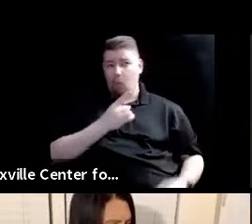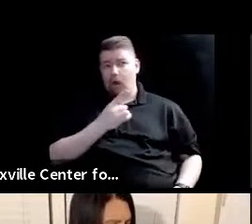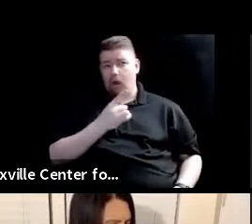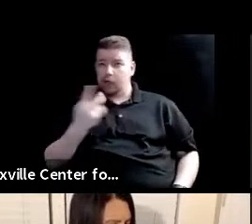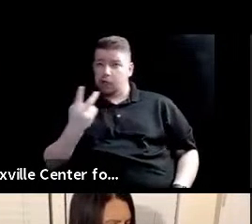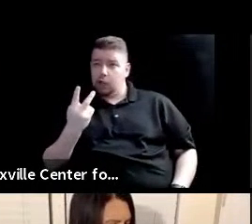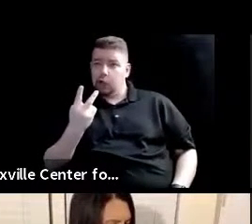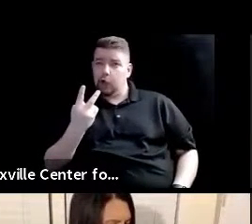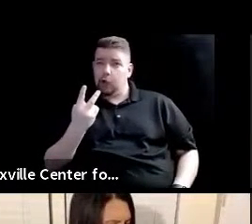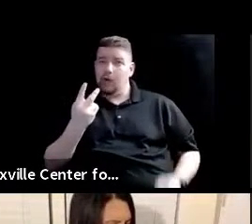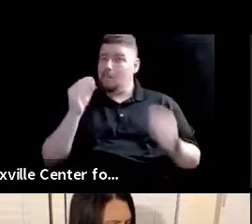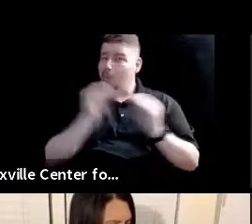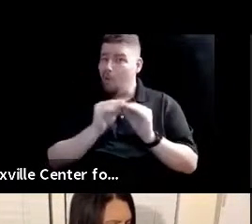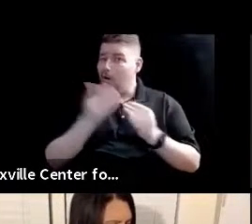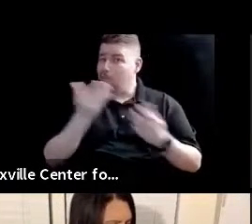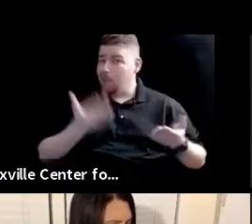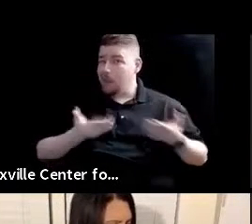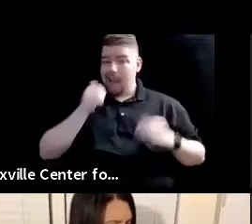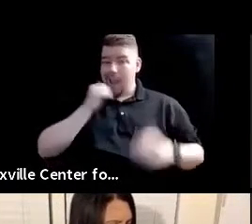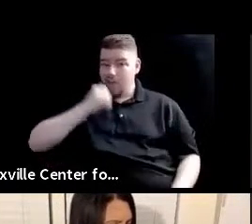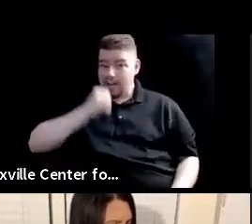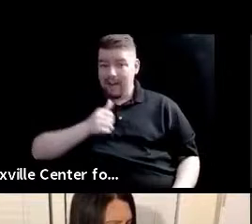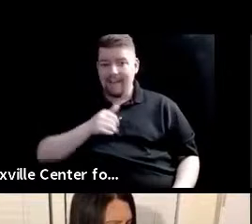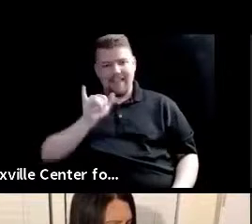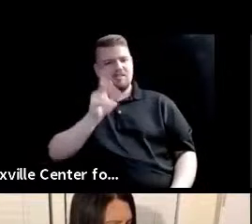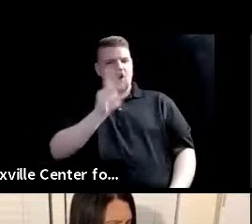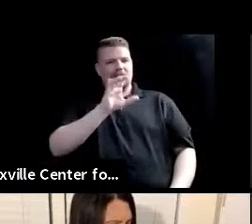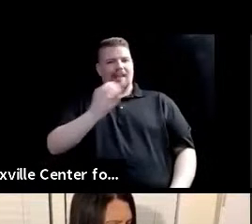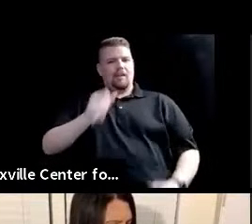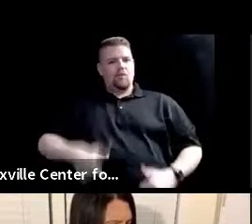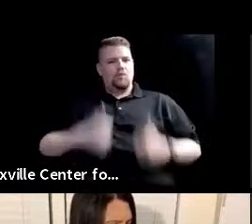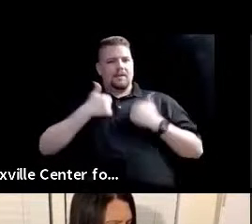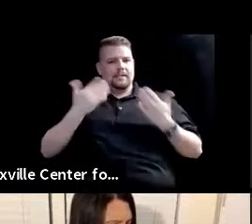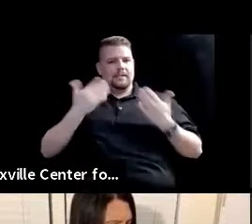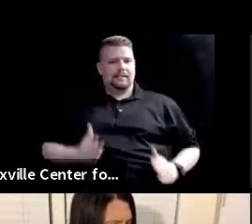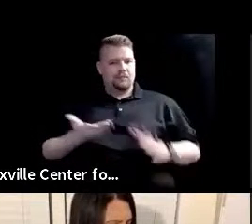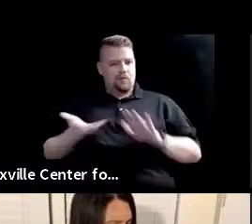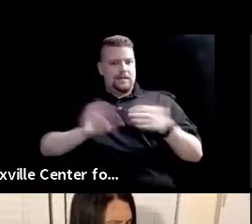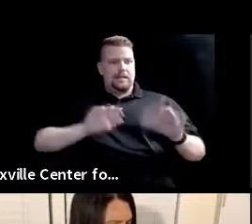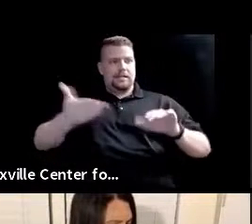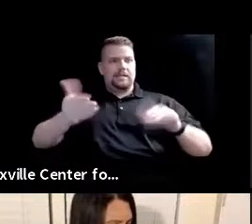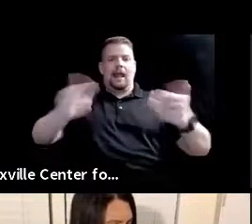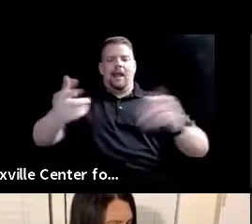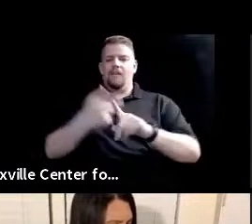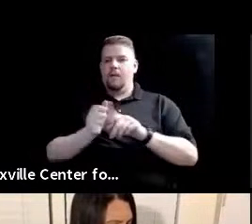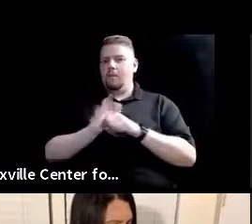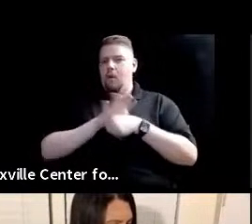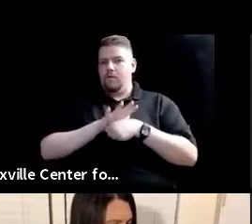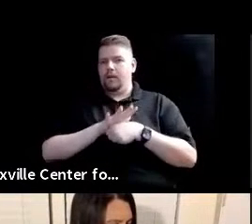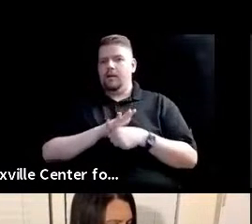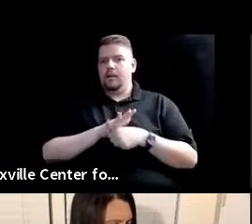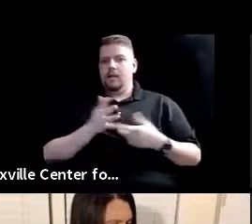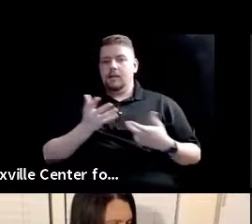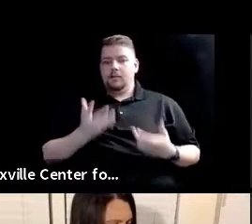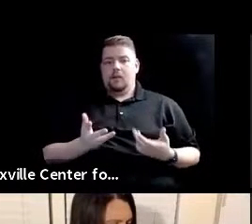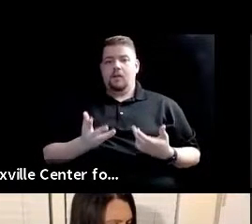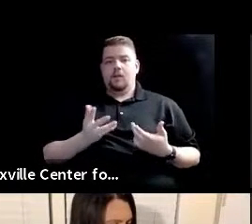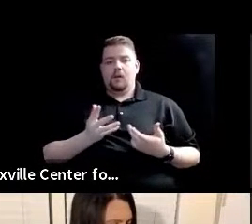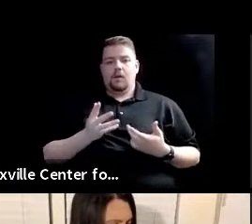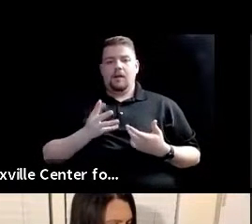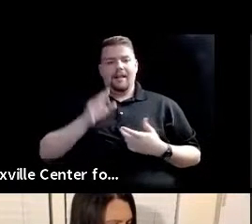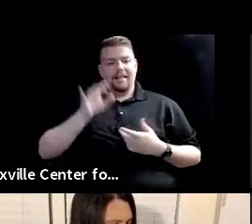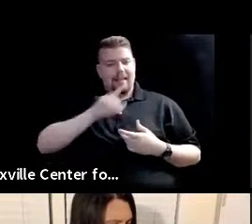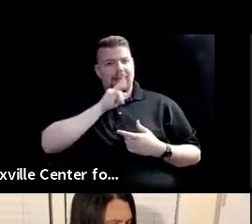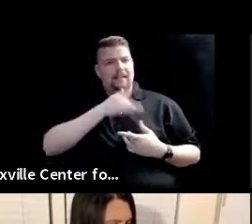a day, if not more. And those are Knox County residents that are dying from COVID. And